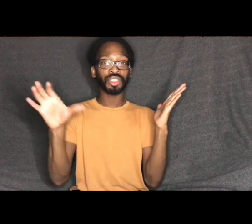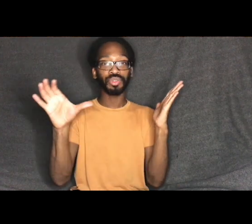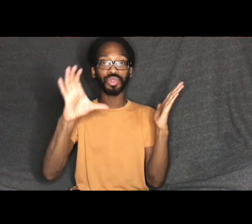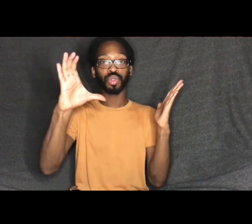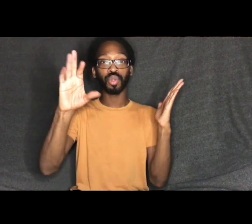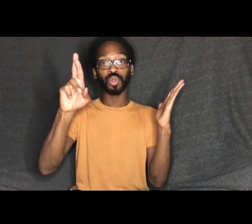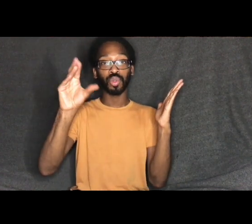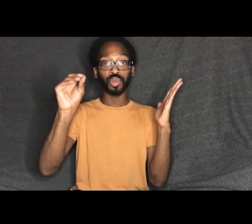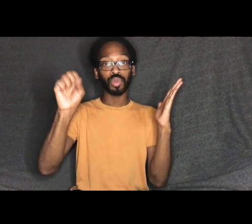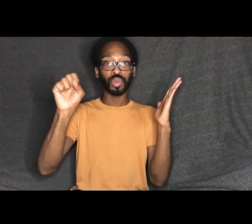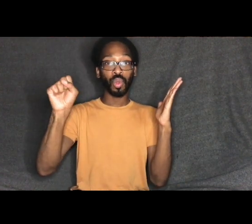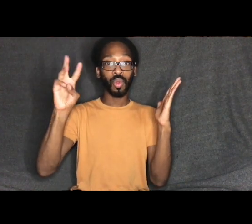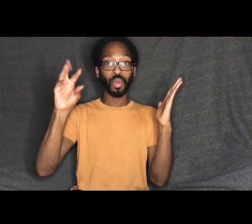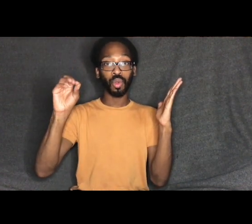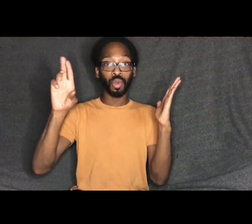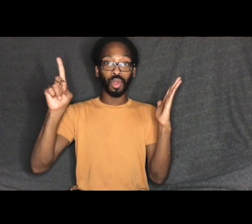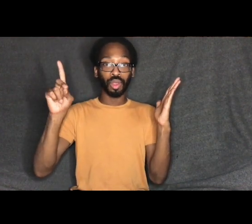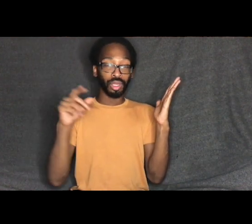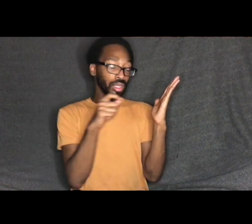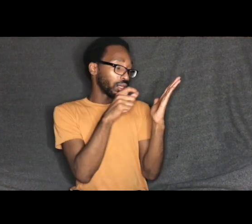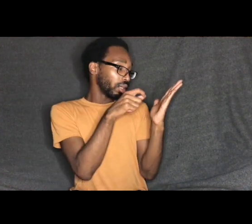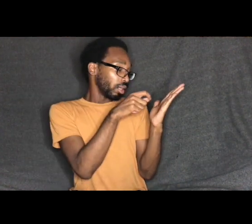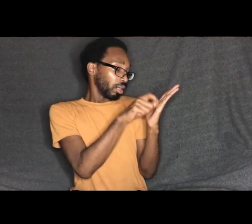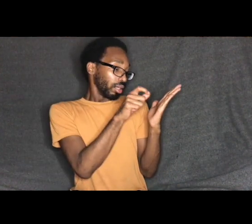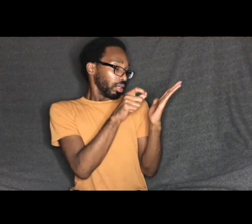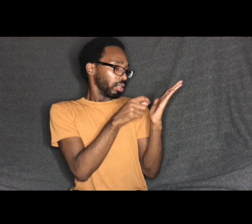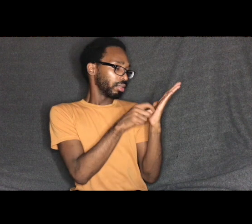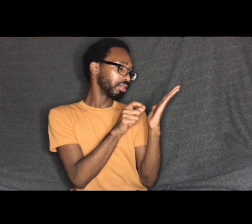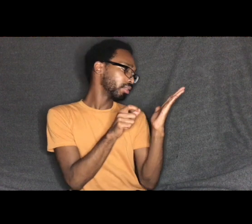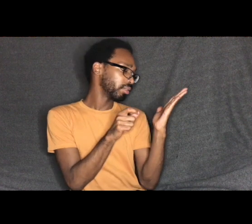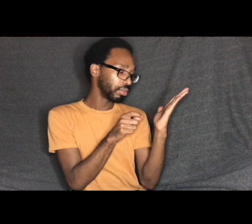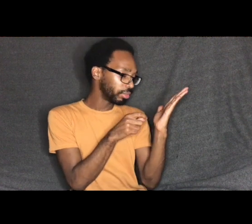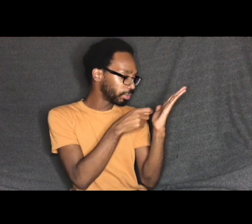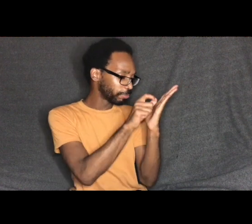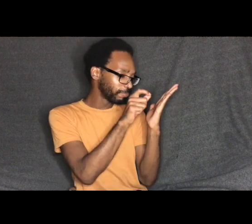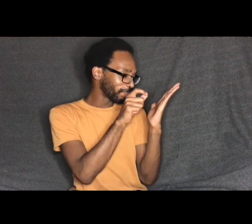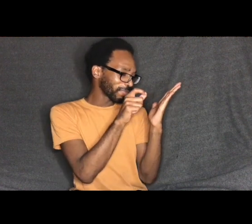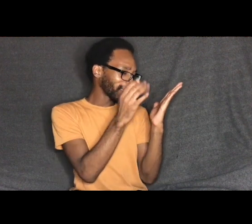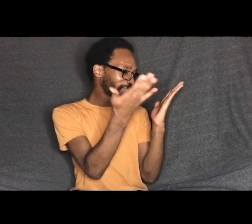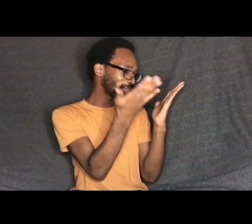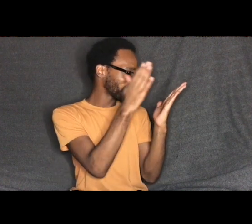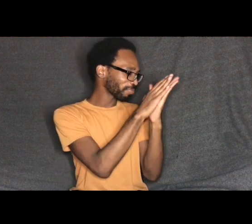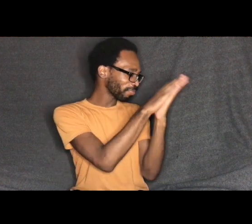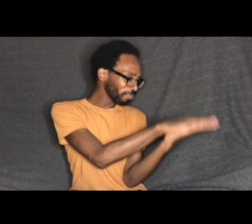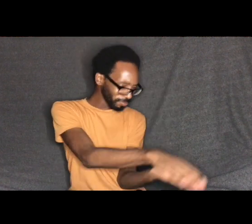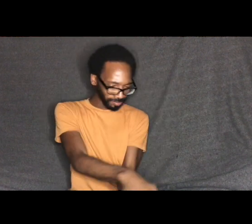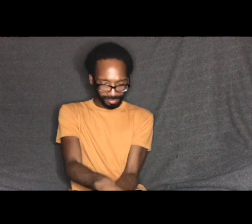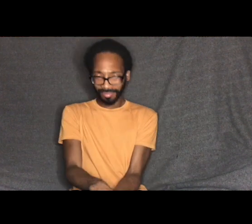I thought I'd just sit here contently, doing a crossword or